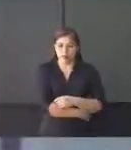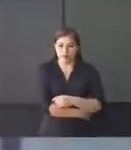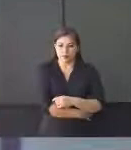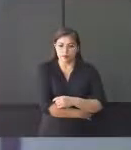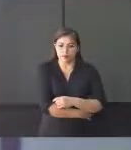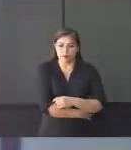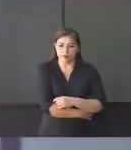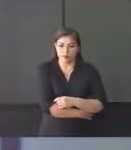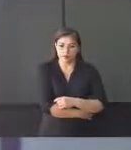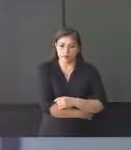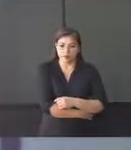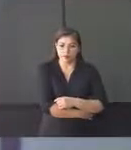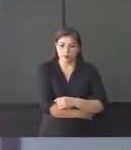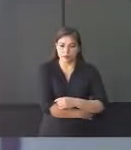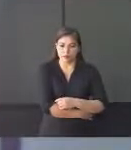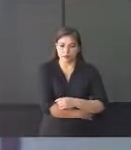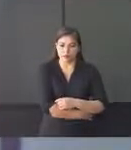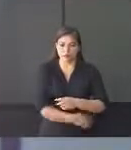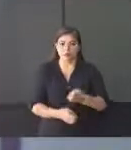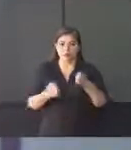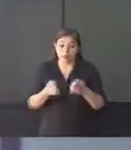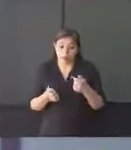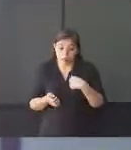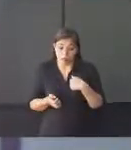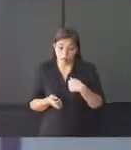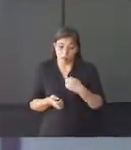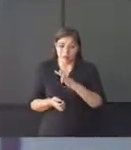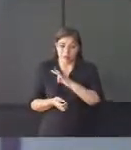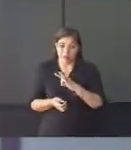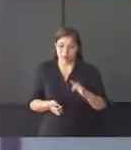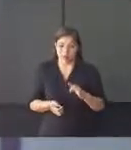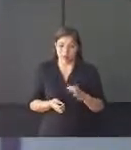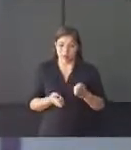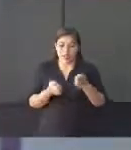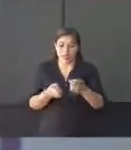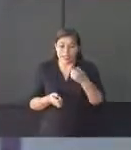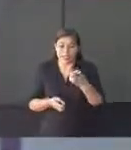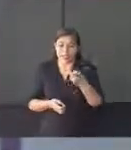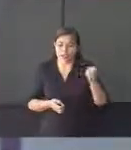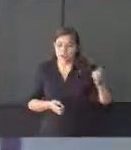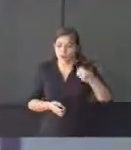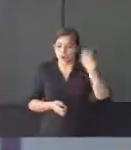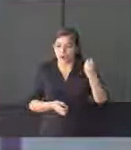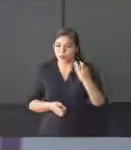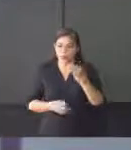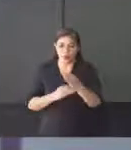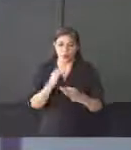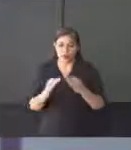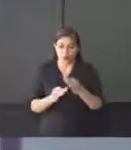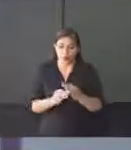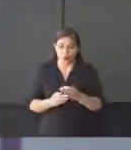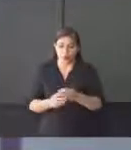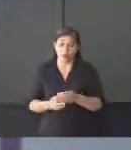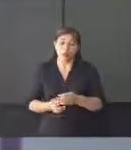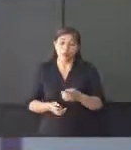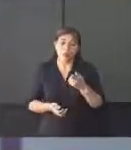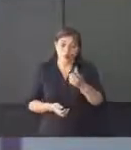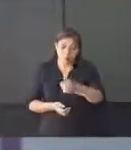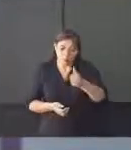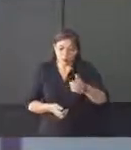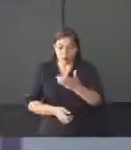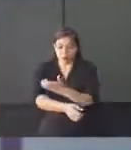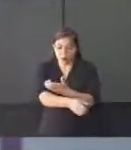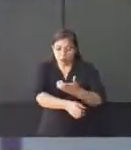for the possibility of being here. I'd like to thank the International Organizing Committee. I'd like to